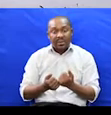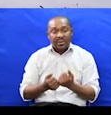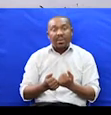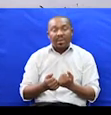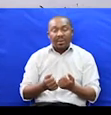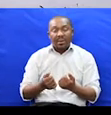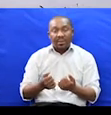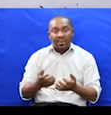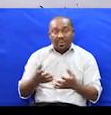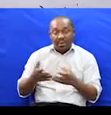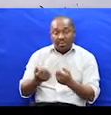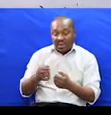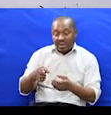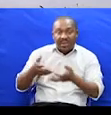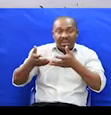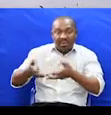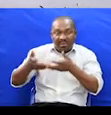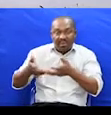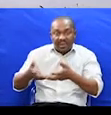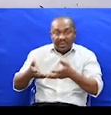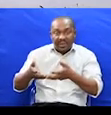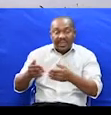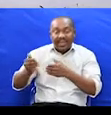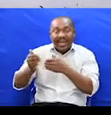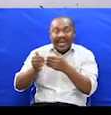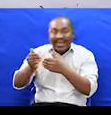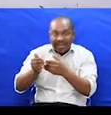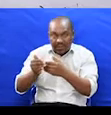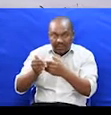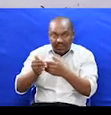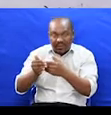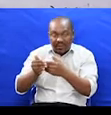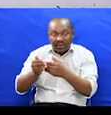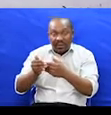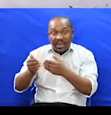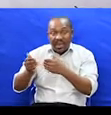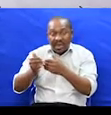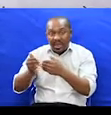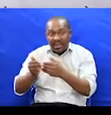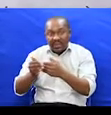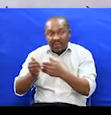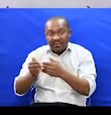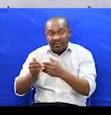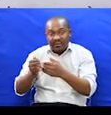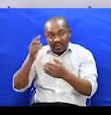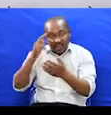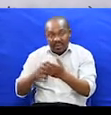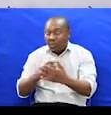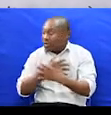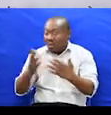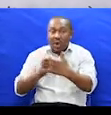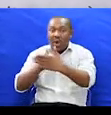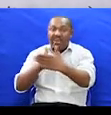has a mass. But this mass, since it is a relative mass, relative has no what? Has no unit.